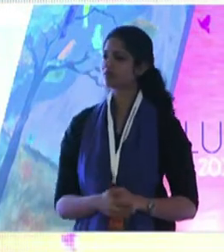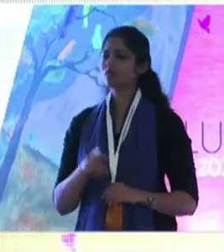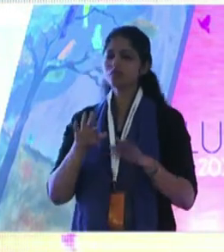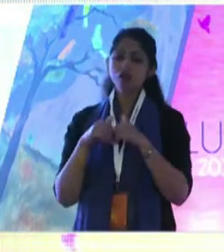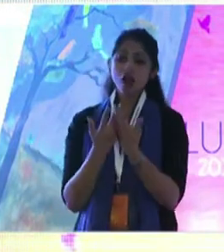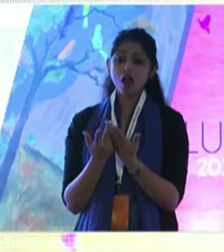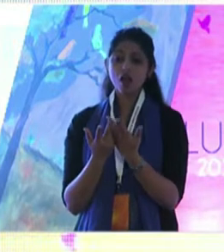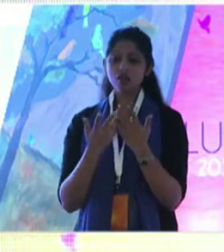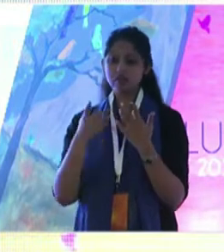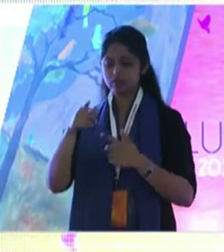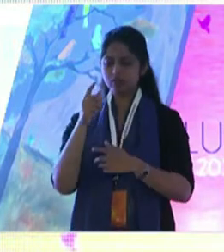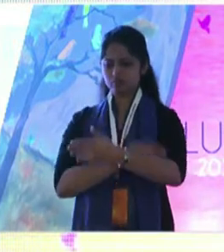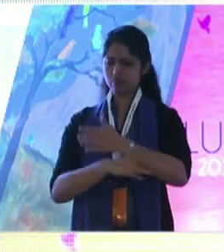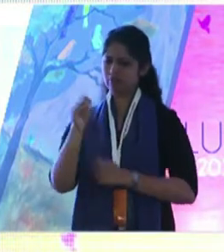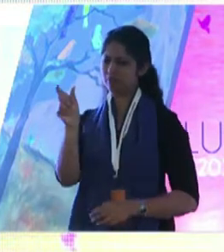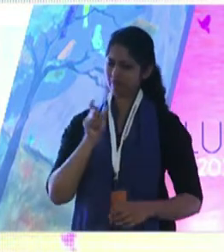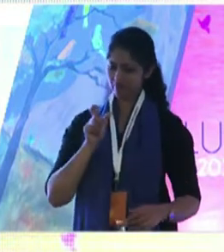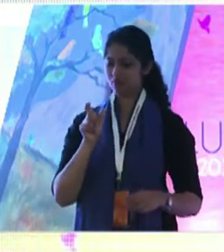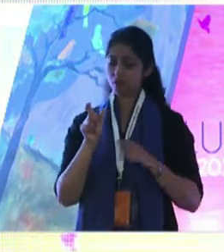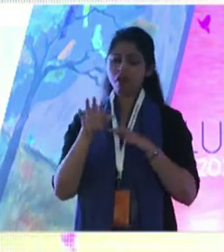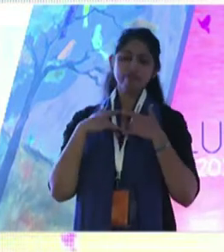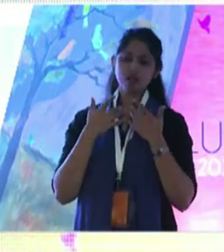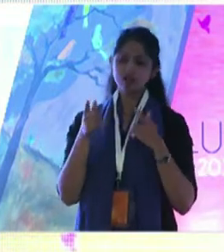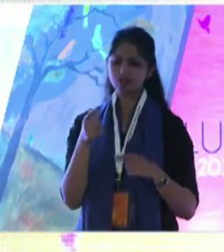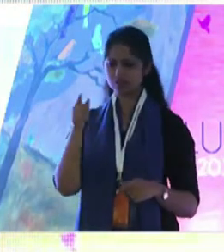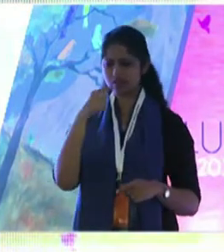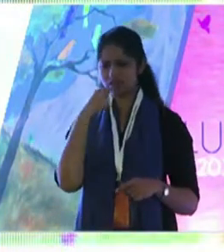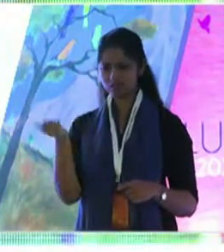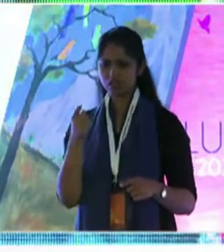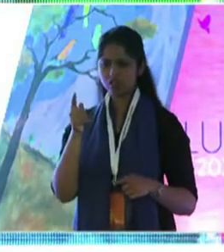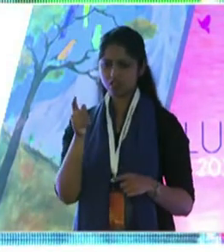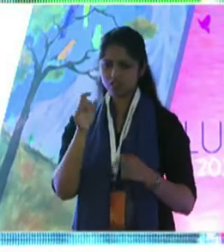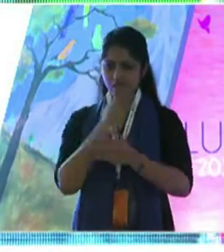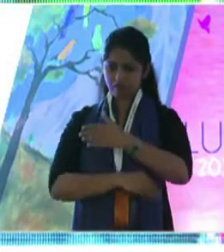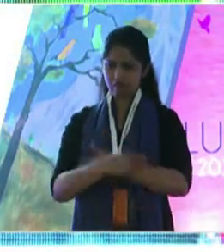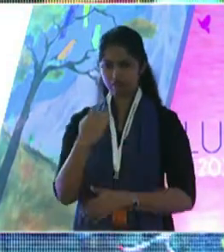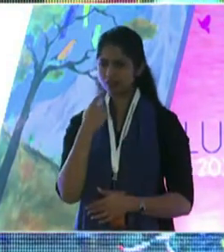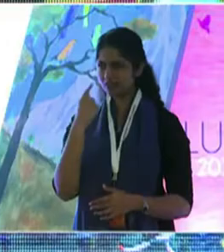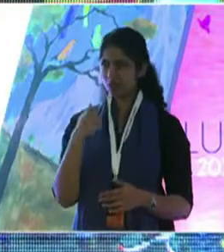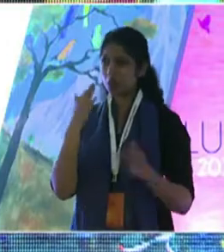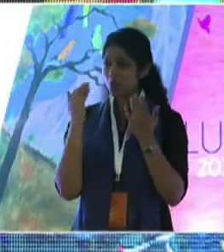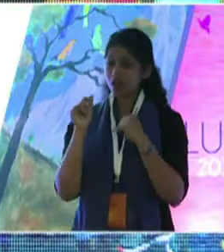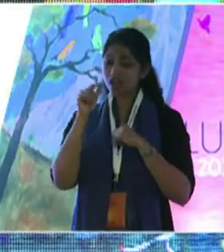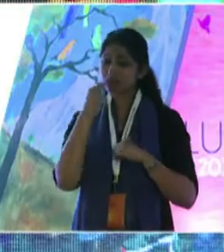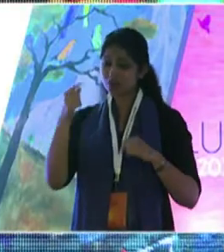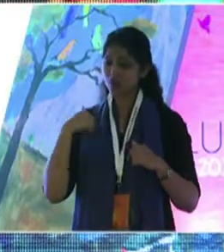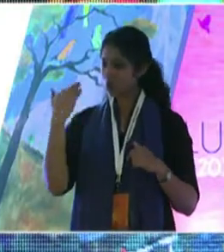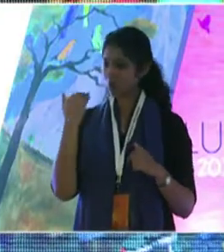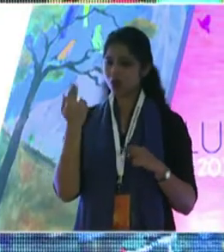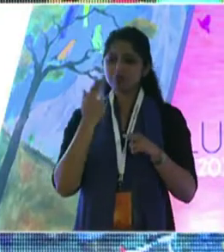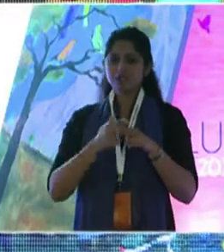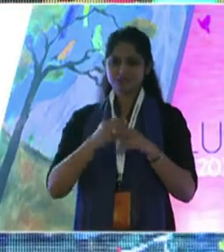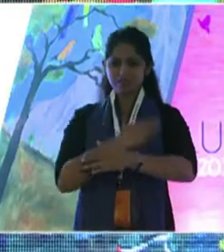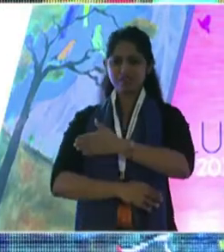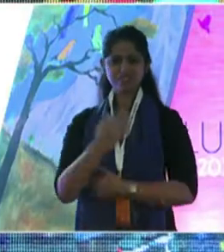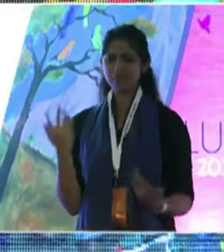is it to be called disabled? And he said, why do you want to call me disabled? I'm Siddharth, call me Siddharth. And that is the,